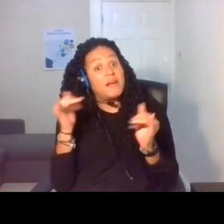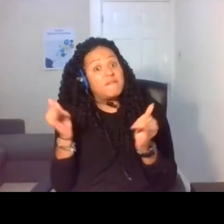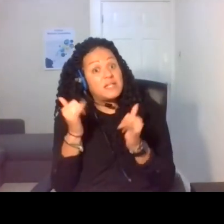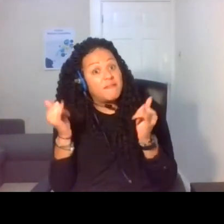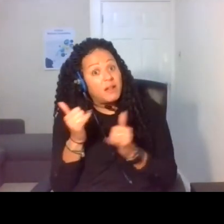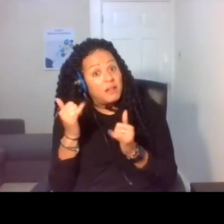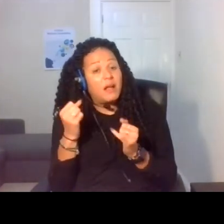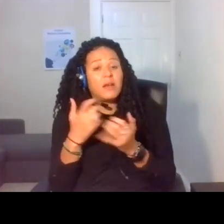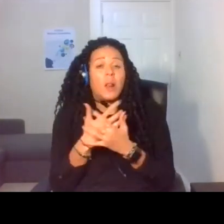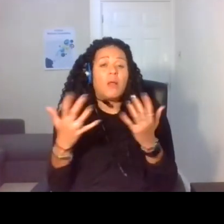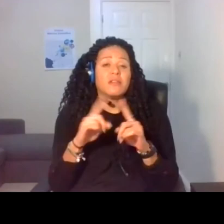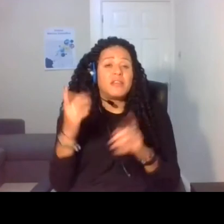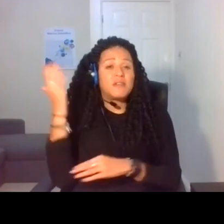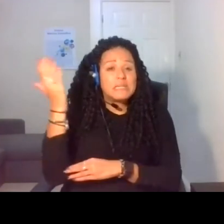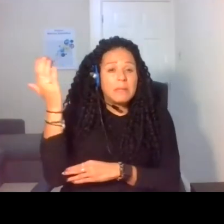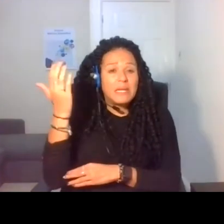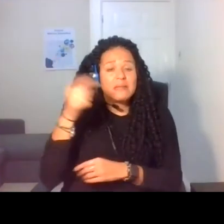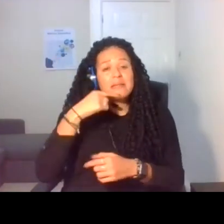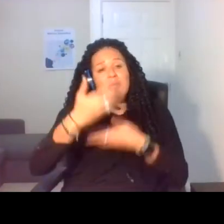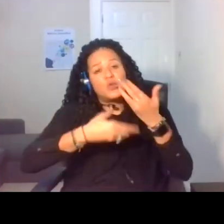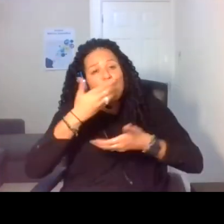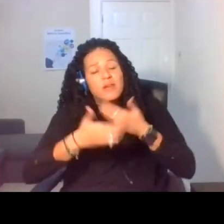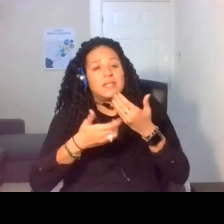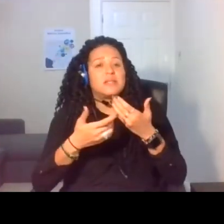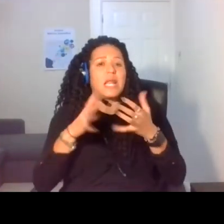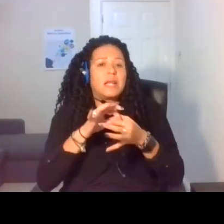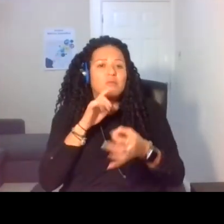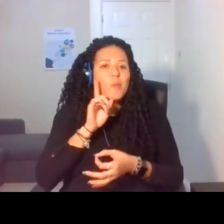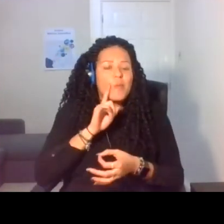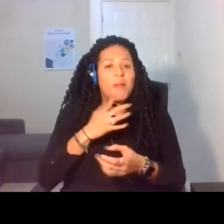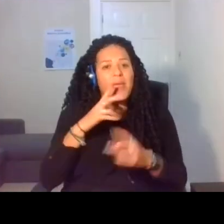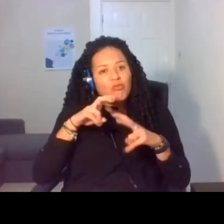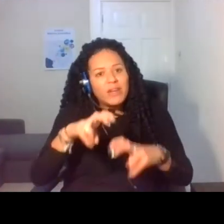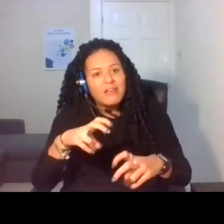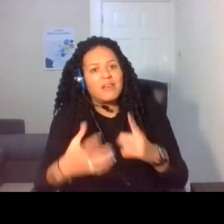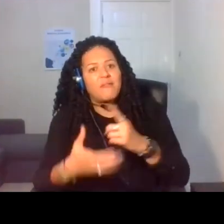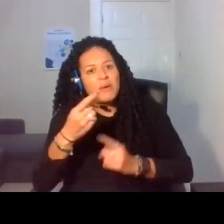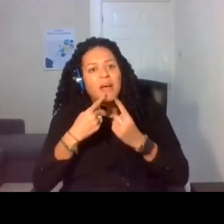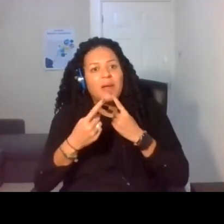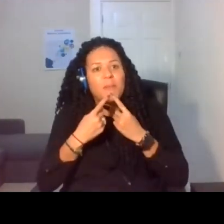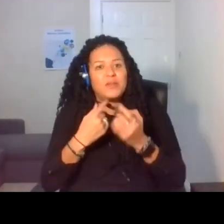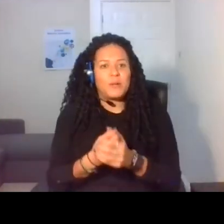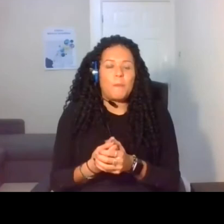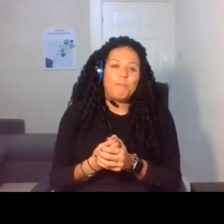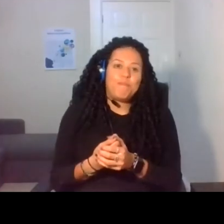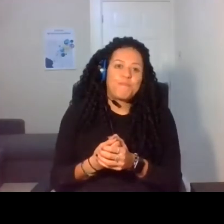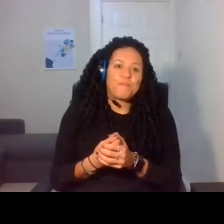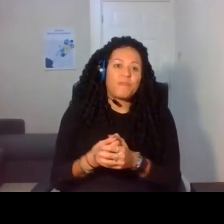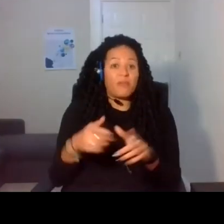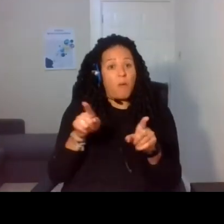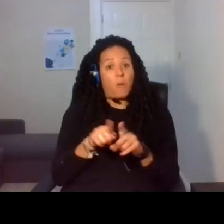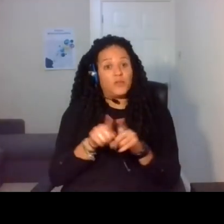they had lots of different speakers telling stories about some of the women they'd found out about through the research. And then one